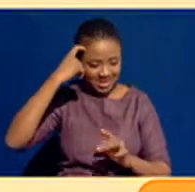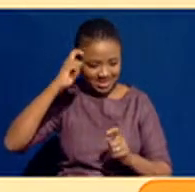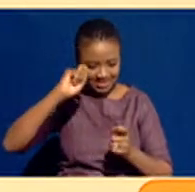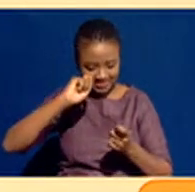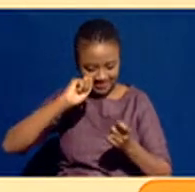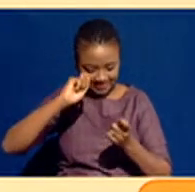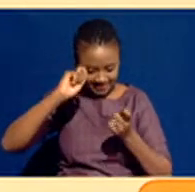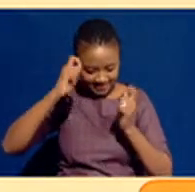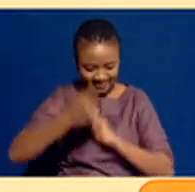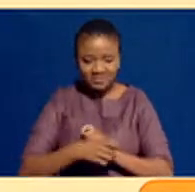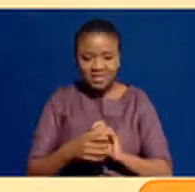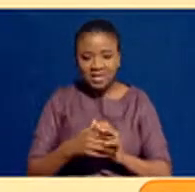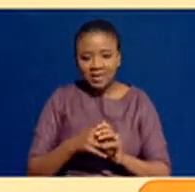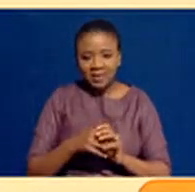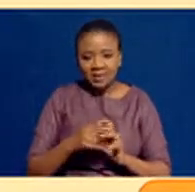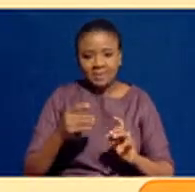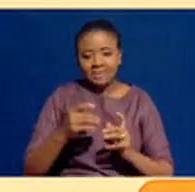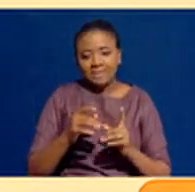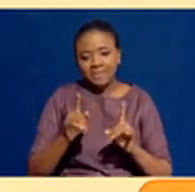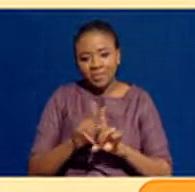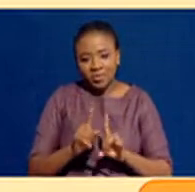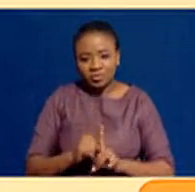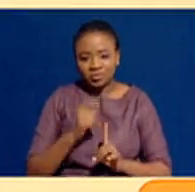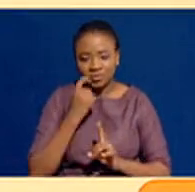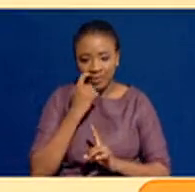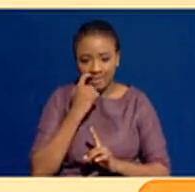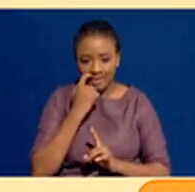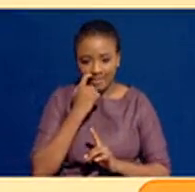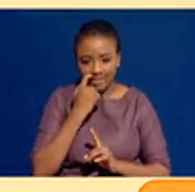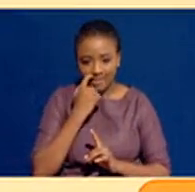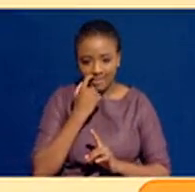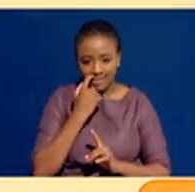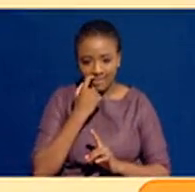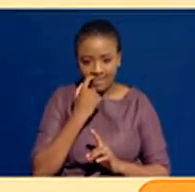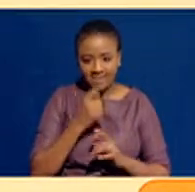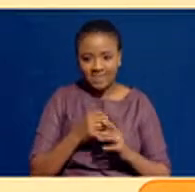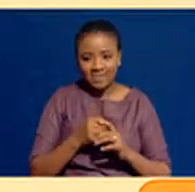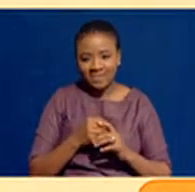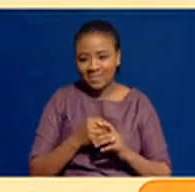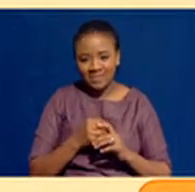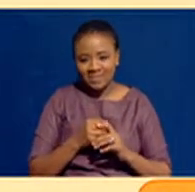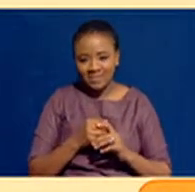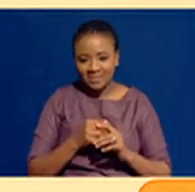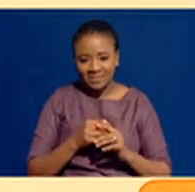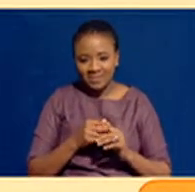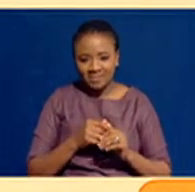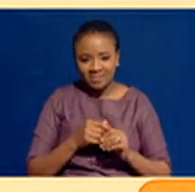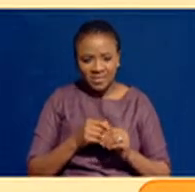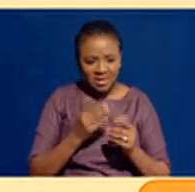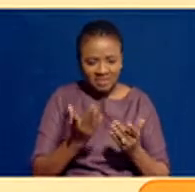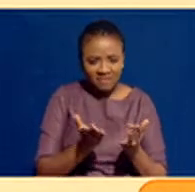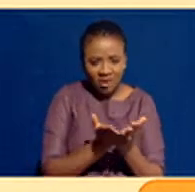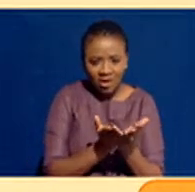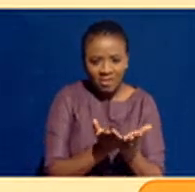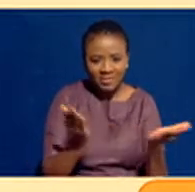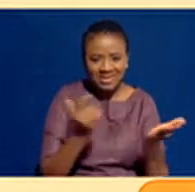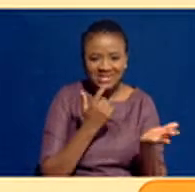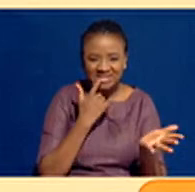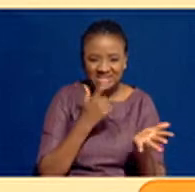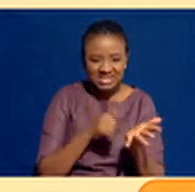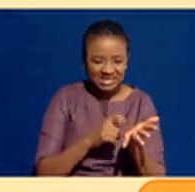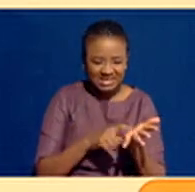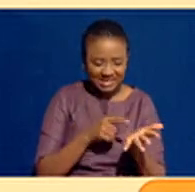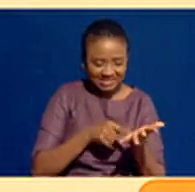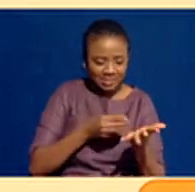down to, oh, that is a plate of fries. I cannot finish that. So you find a scenario